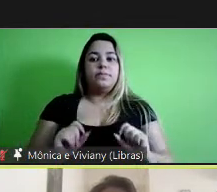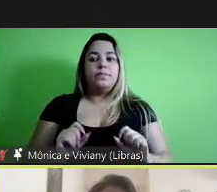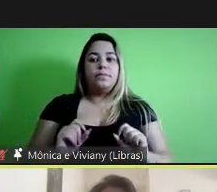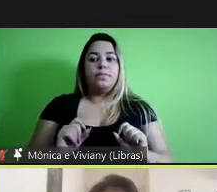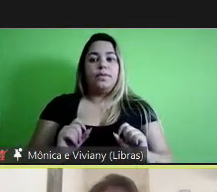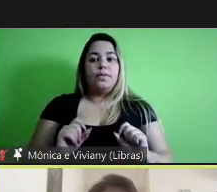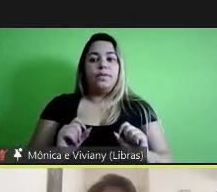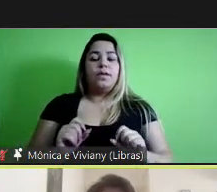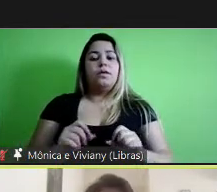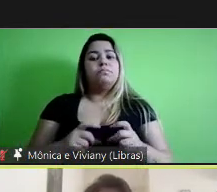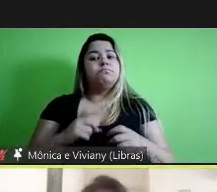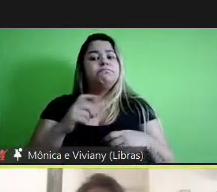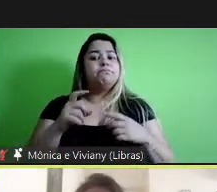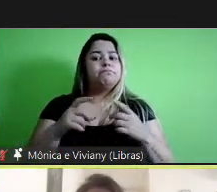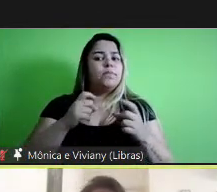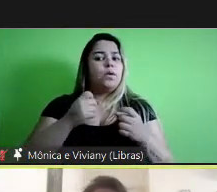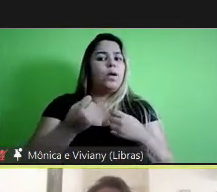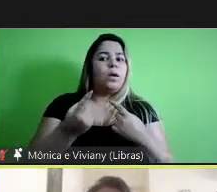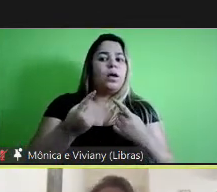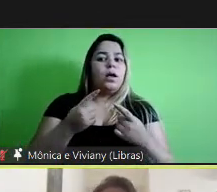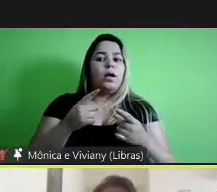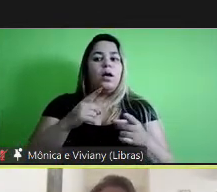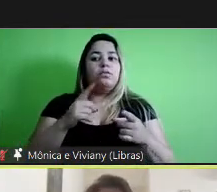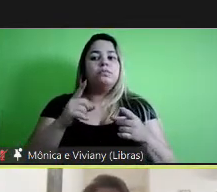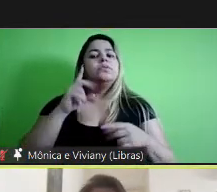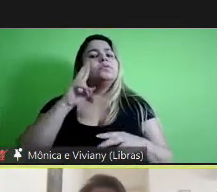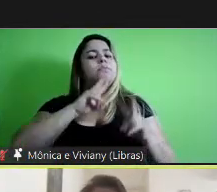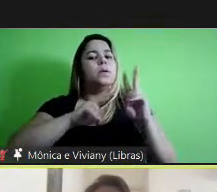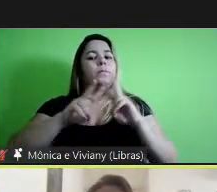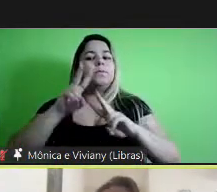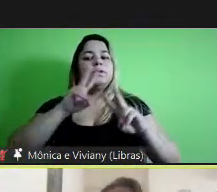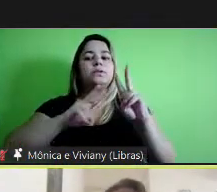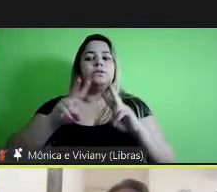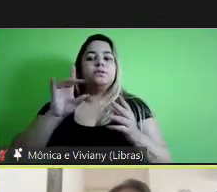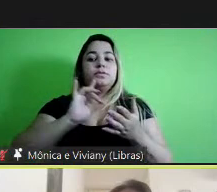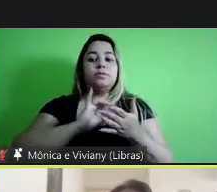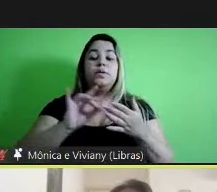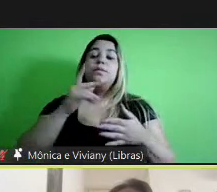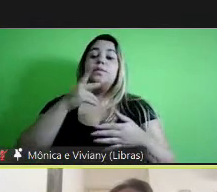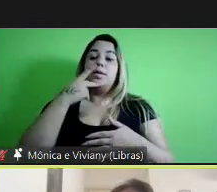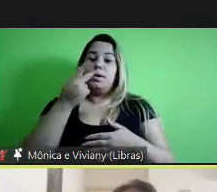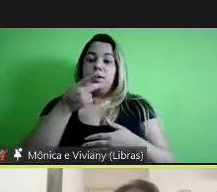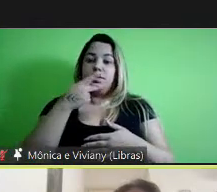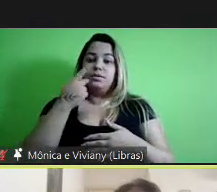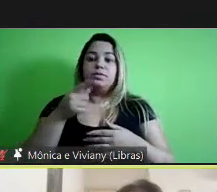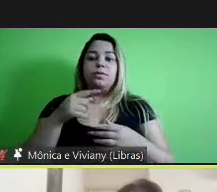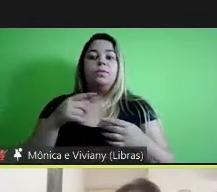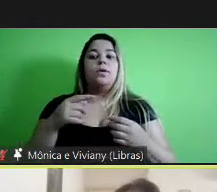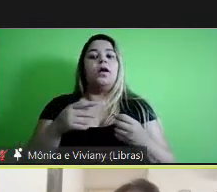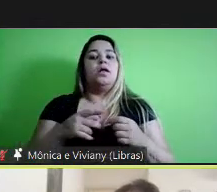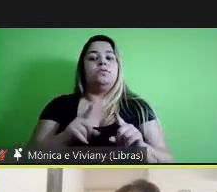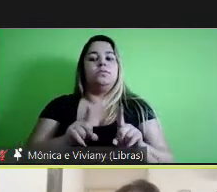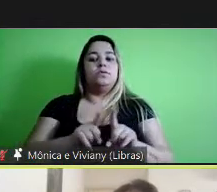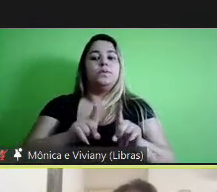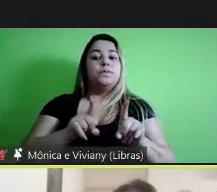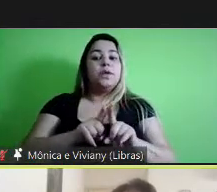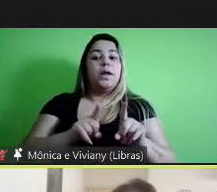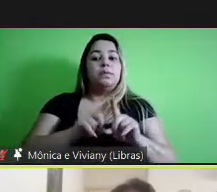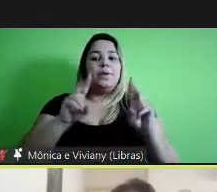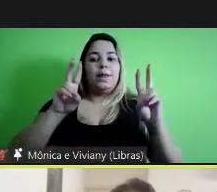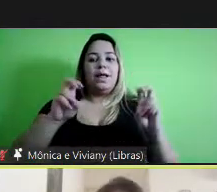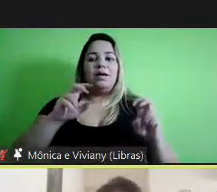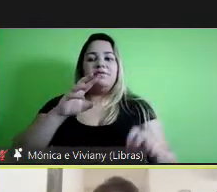with which is an image that wants to provoke, to cause, that is